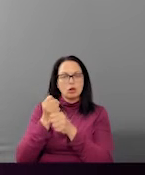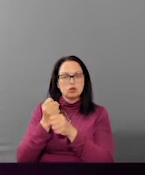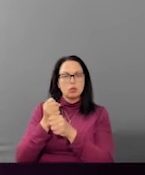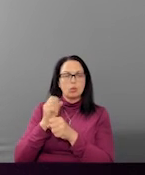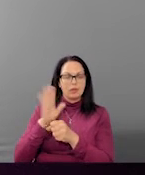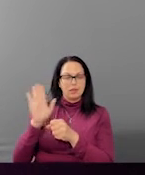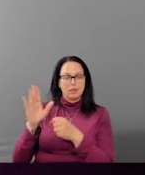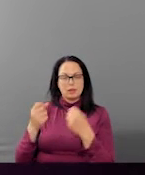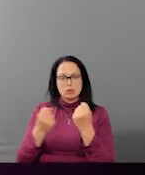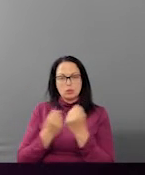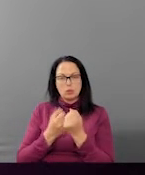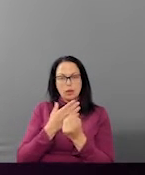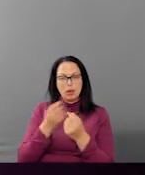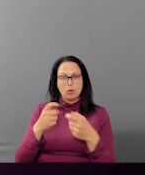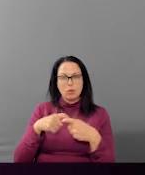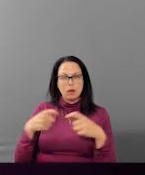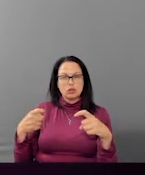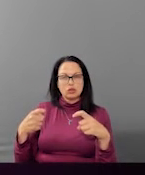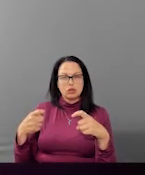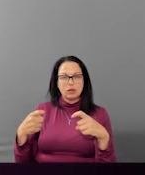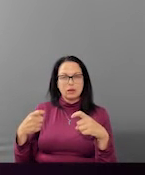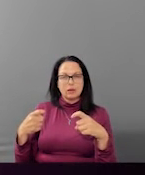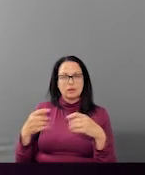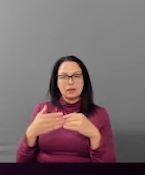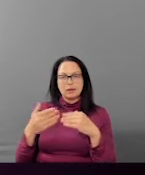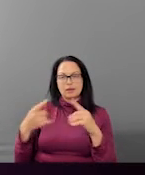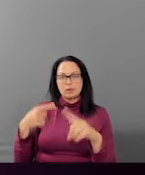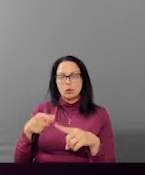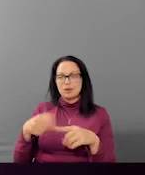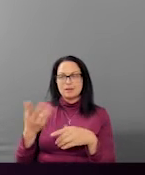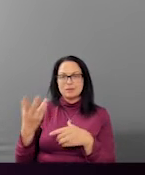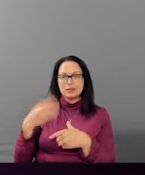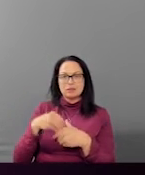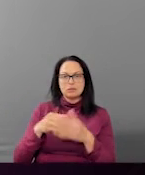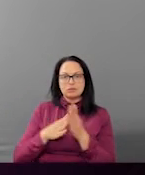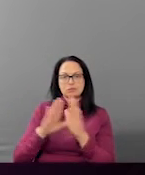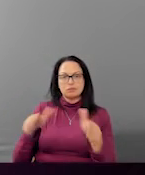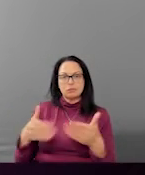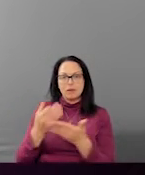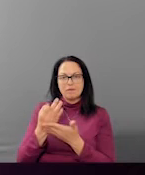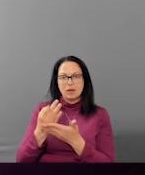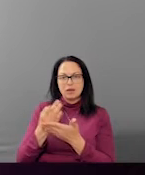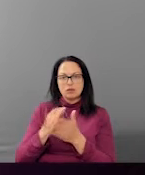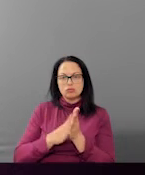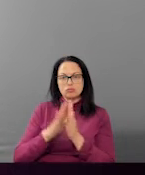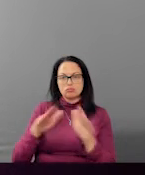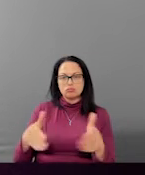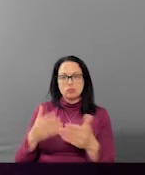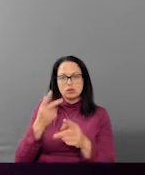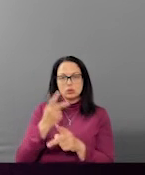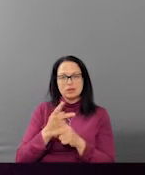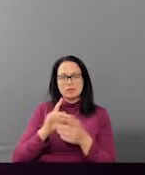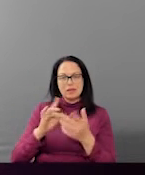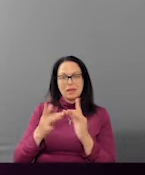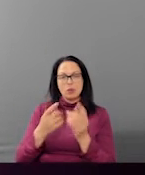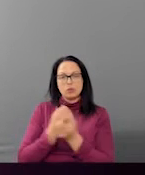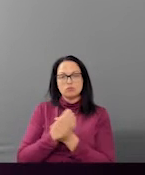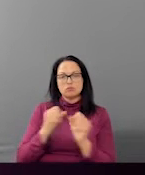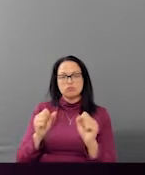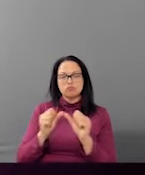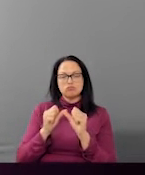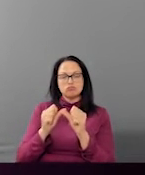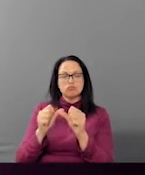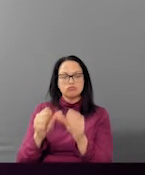with blockchain, it brings us into our next point. There's this built-in incentive, this financial incentive to keep the network secure, to keep the network